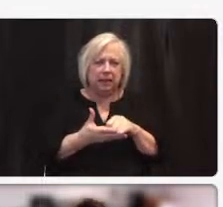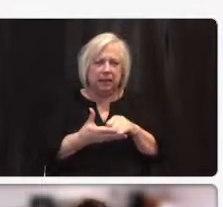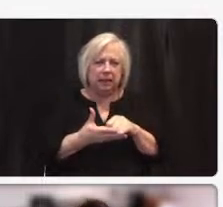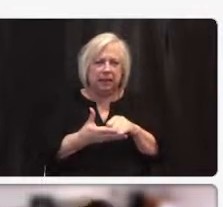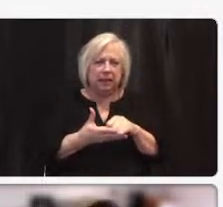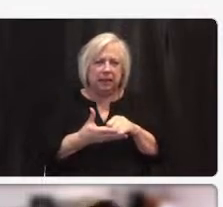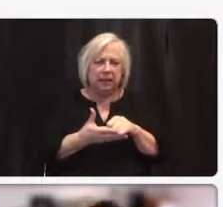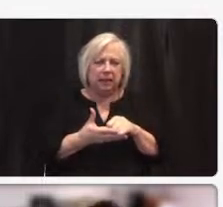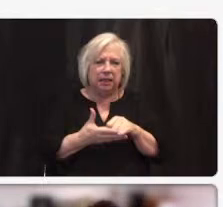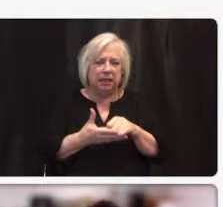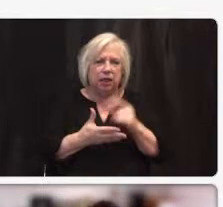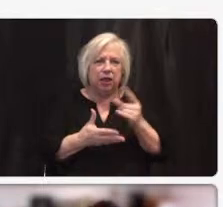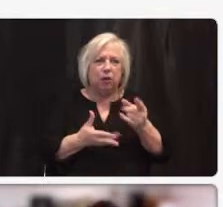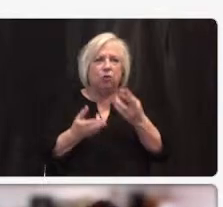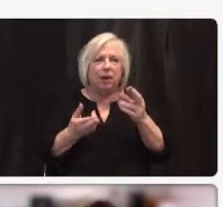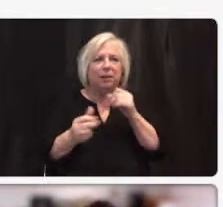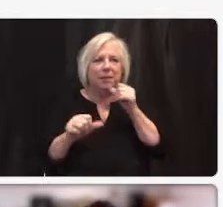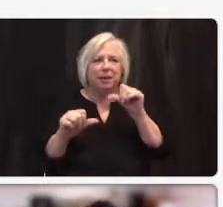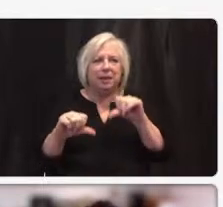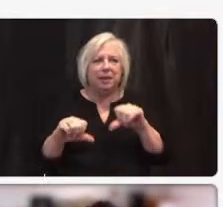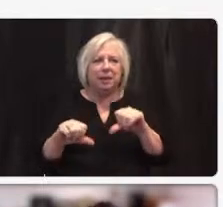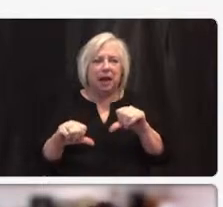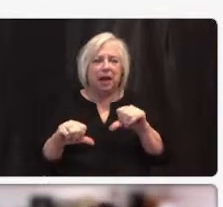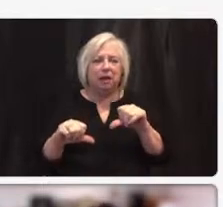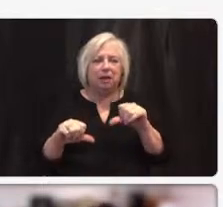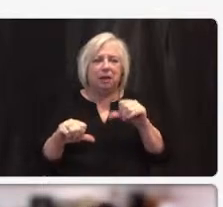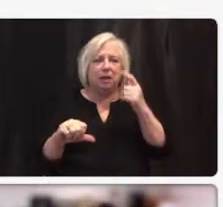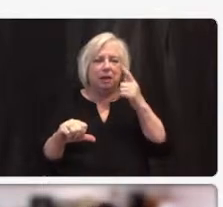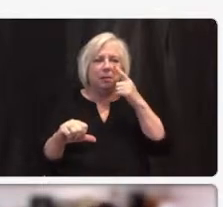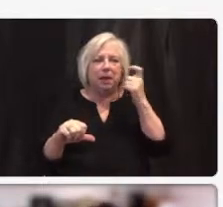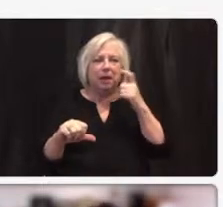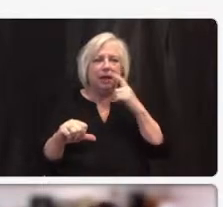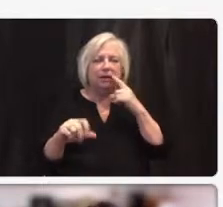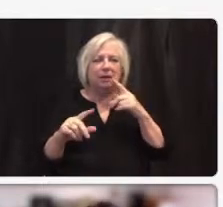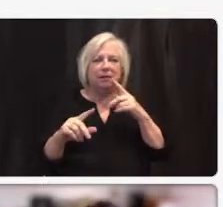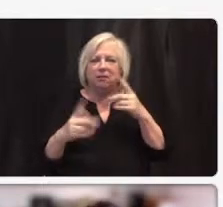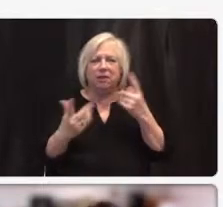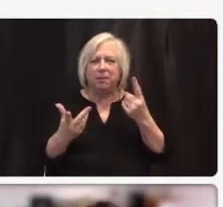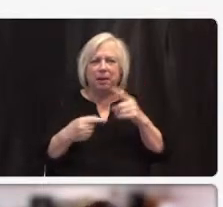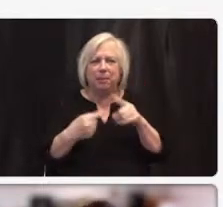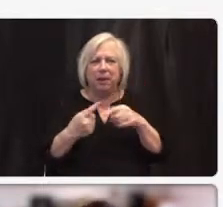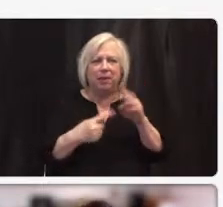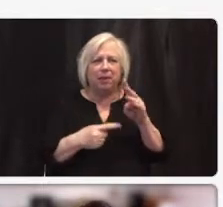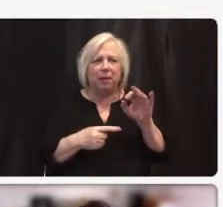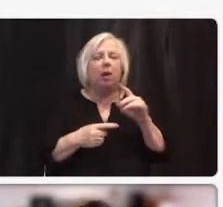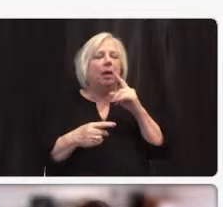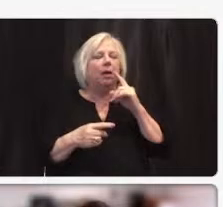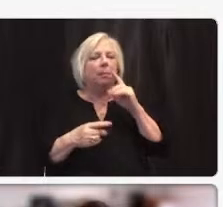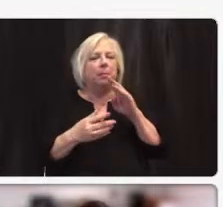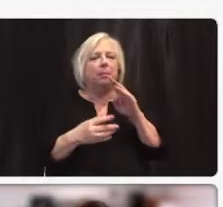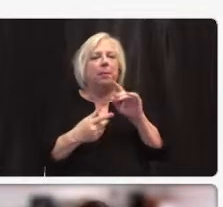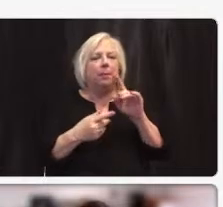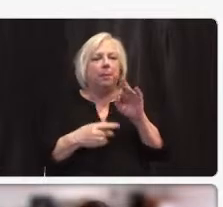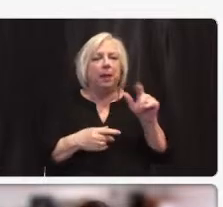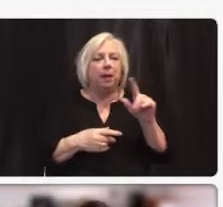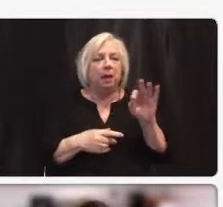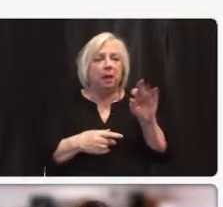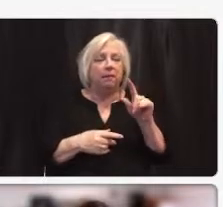denied due to the fact of bill of assurance for the subject. We believe it'd be a violation of the bill of